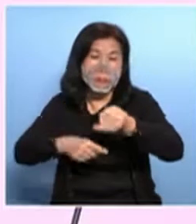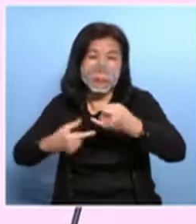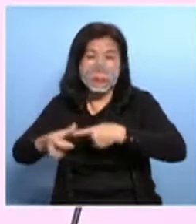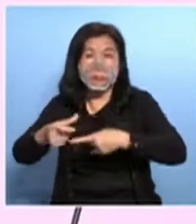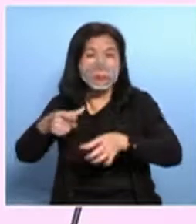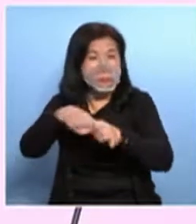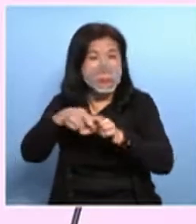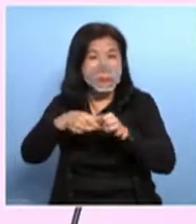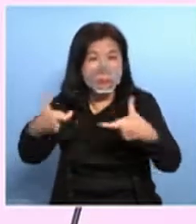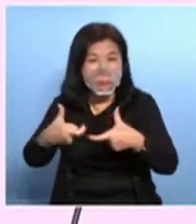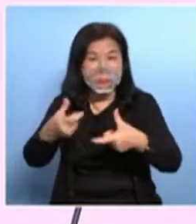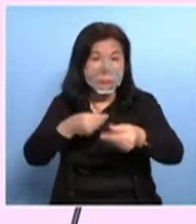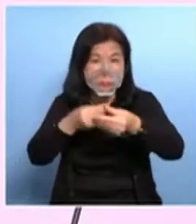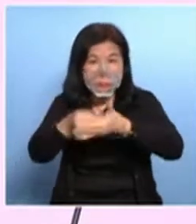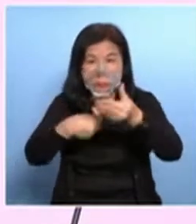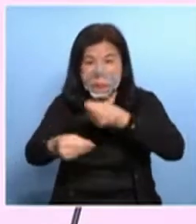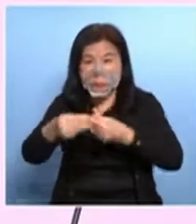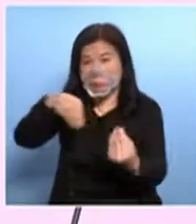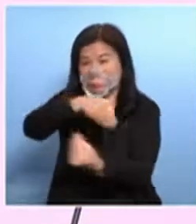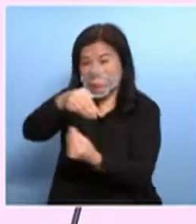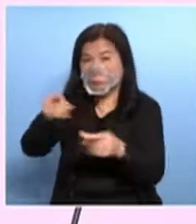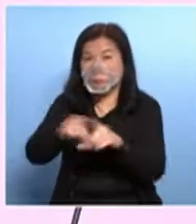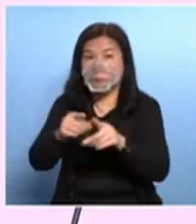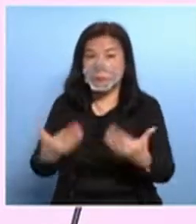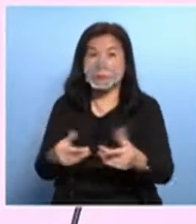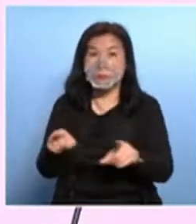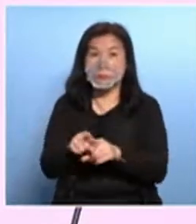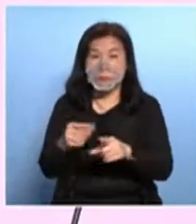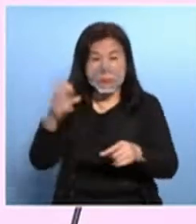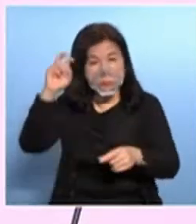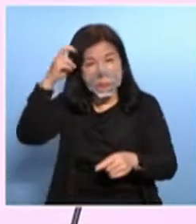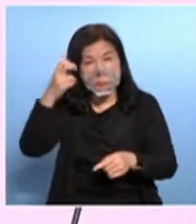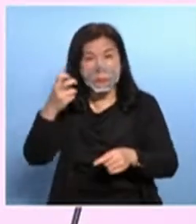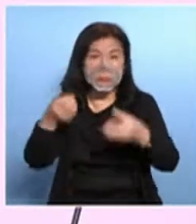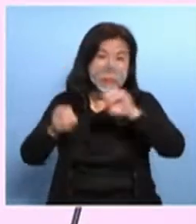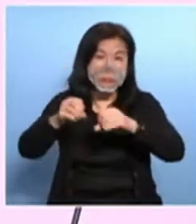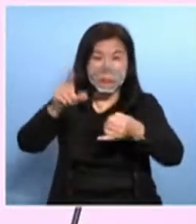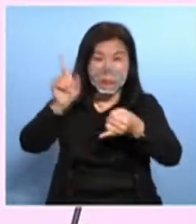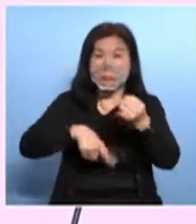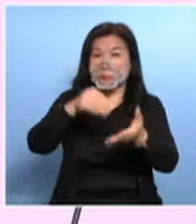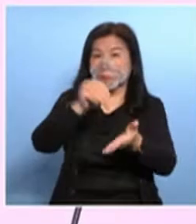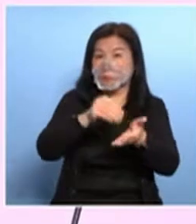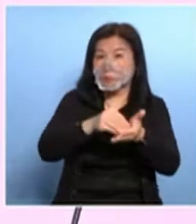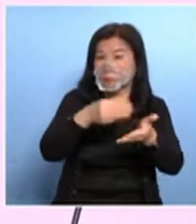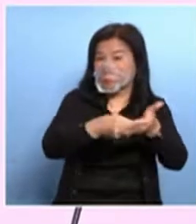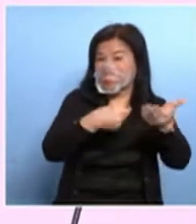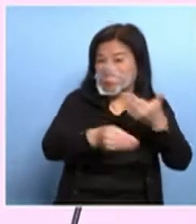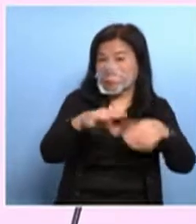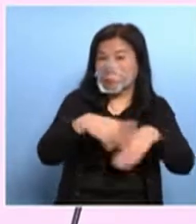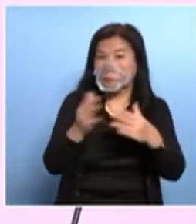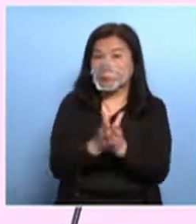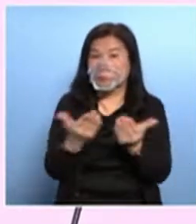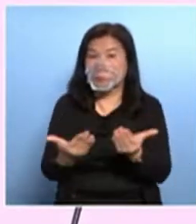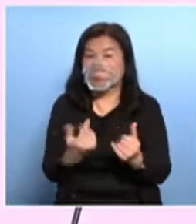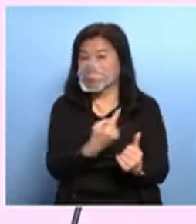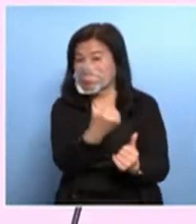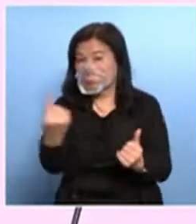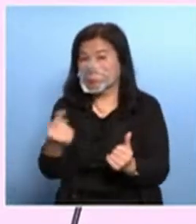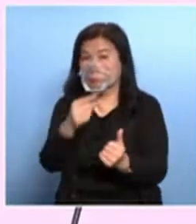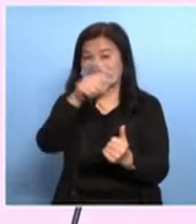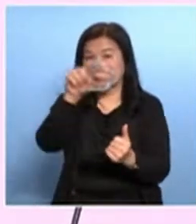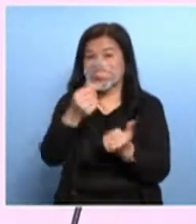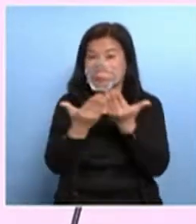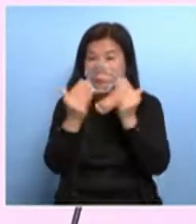creating economic value. To help universities realize their R&D outcomes, I will double the amount of subsidy to $16